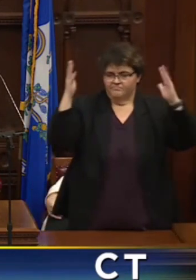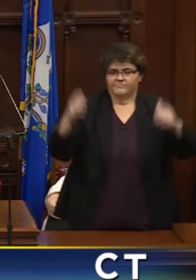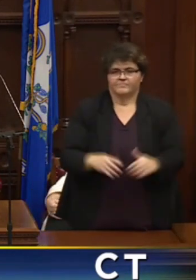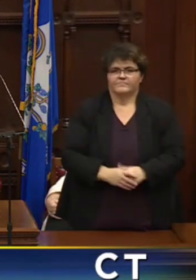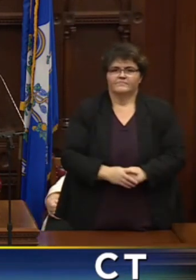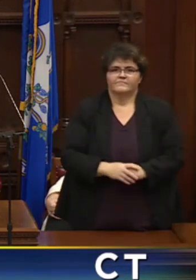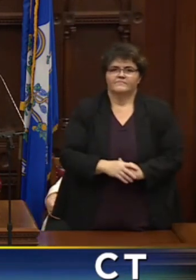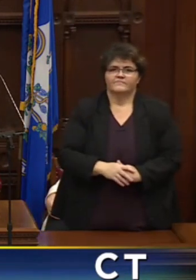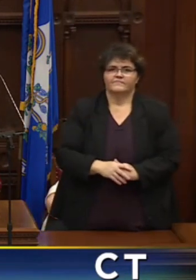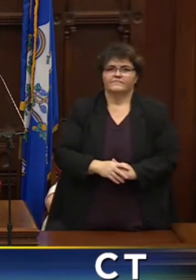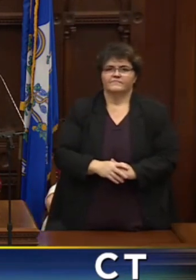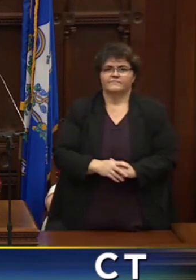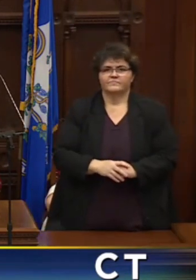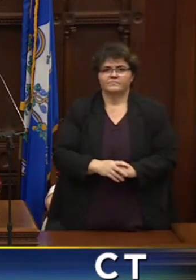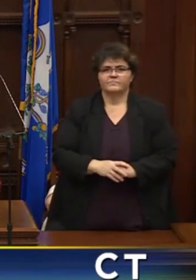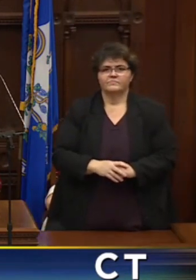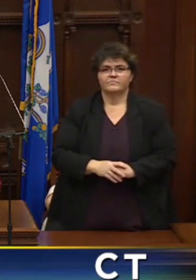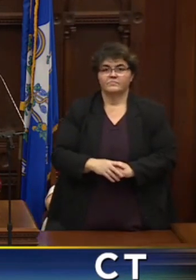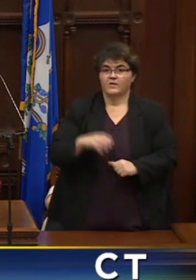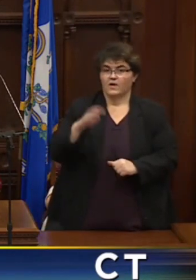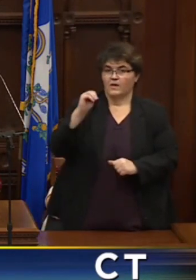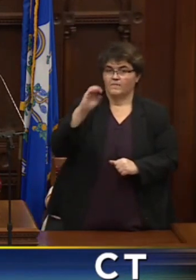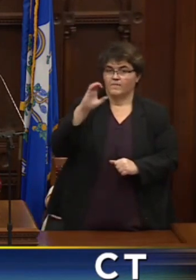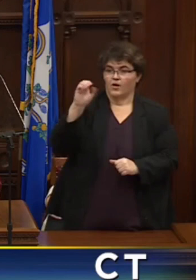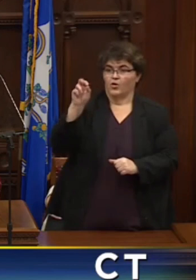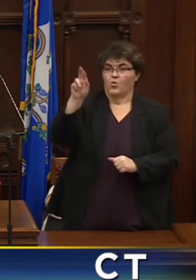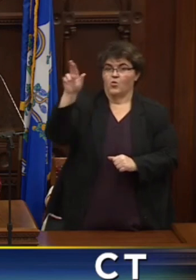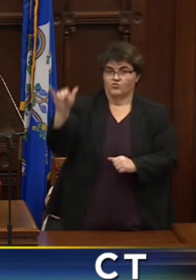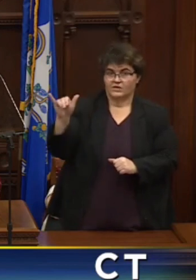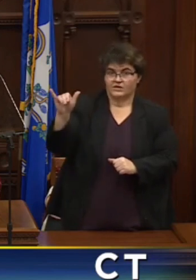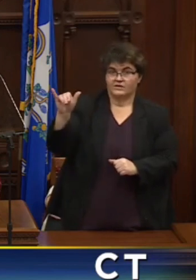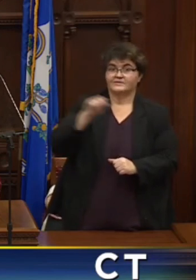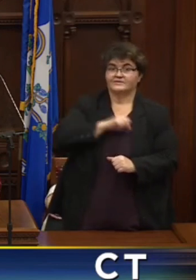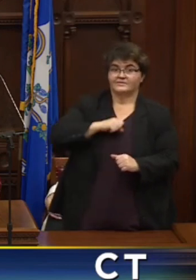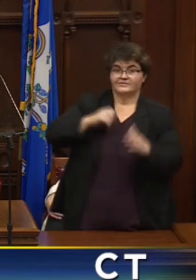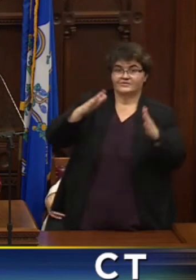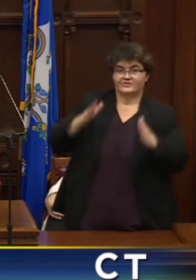Doug McCrory, wake up, Doug, always likes to remind me,